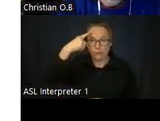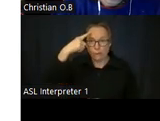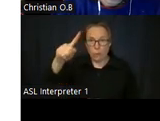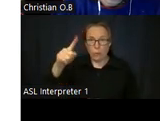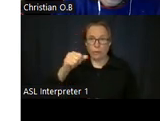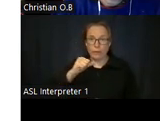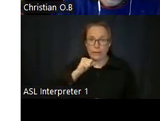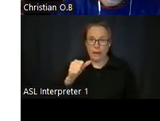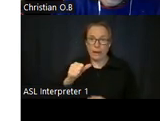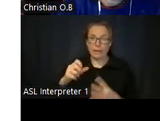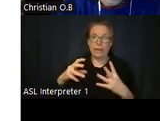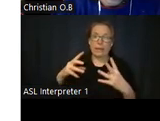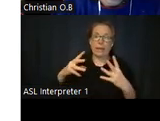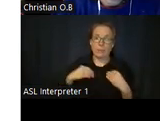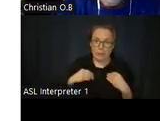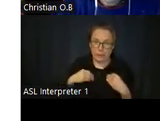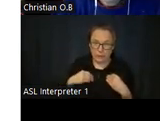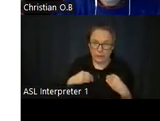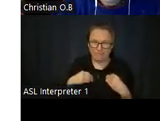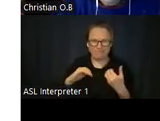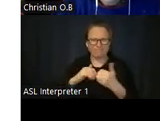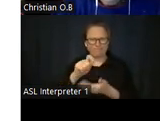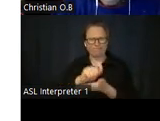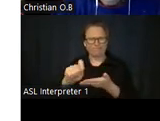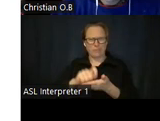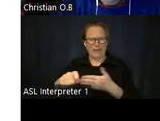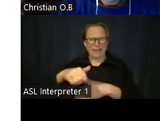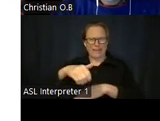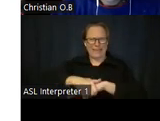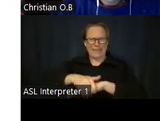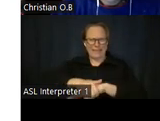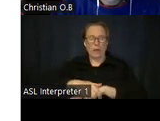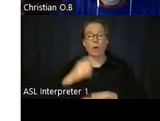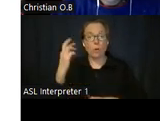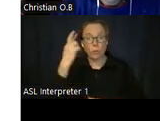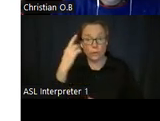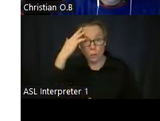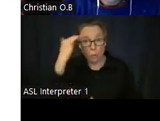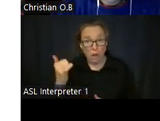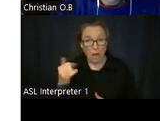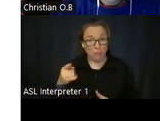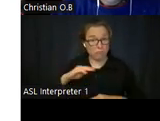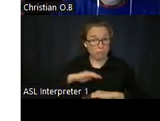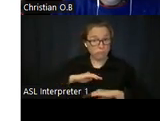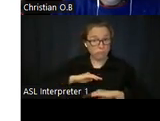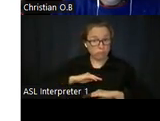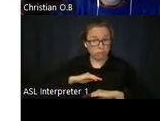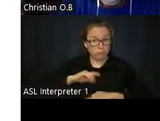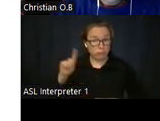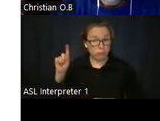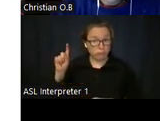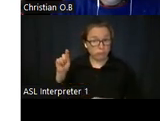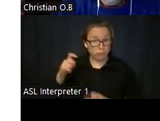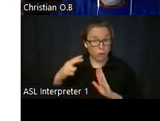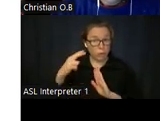non-implementation, that's not a word, I don't think, but the reasons why. So does that feel like it covers it? If you look at those two